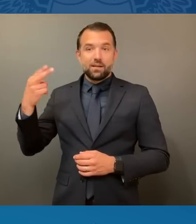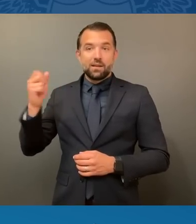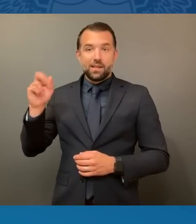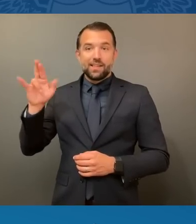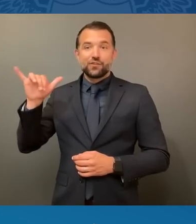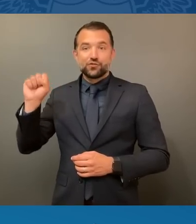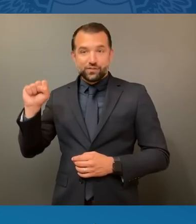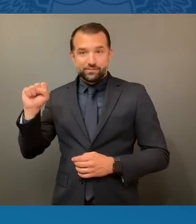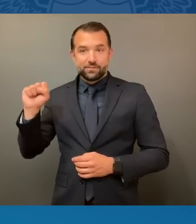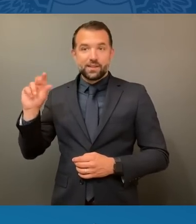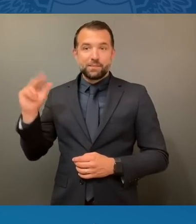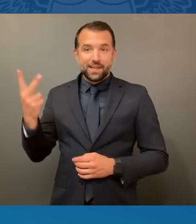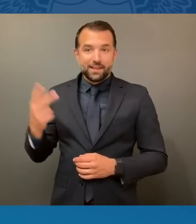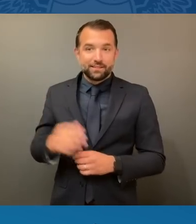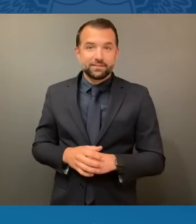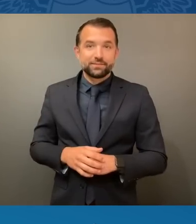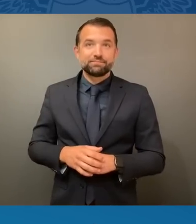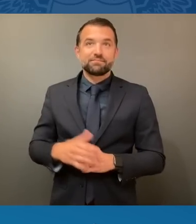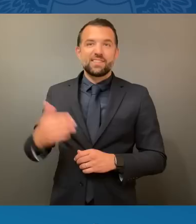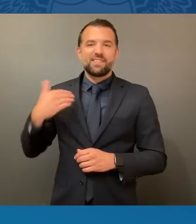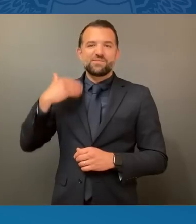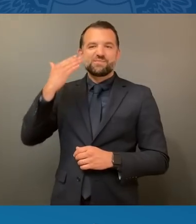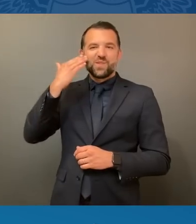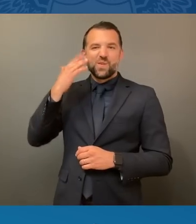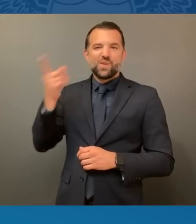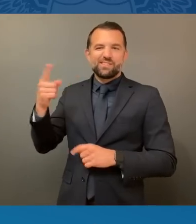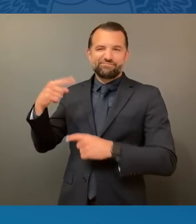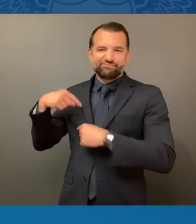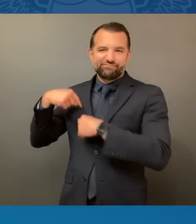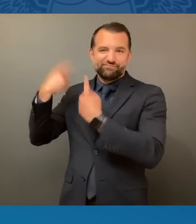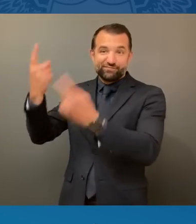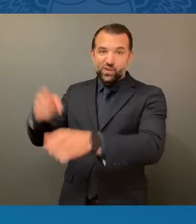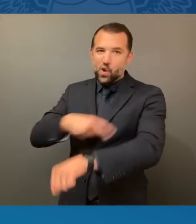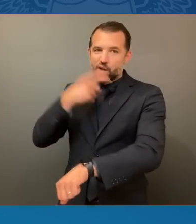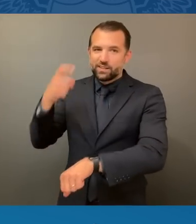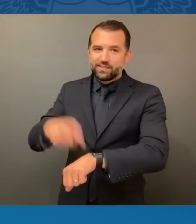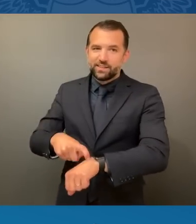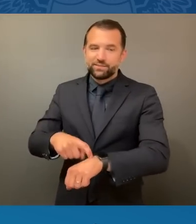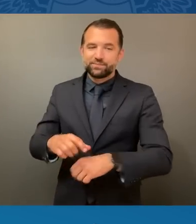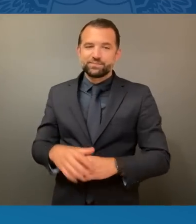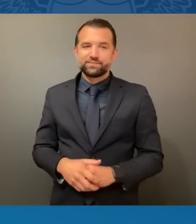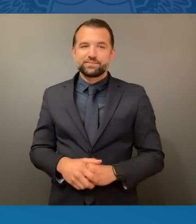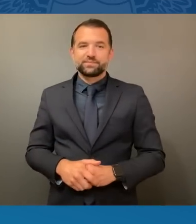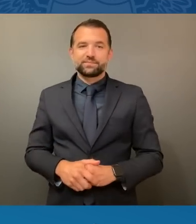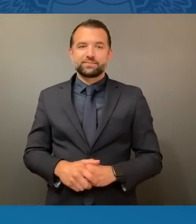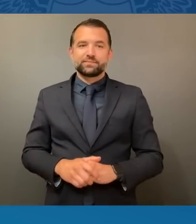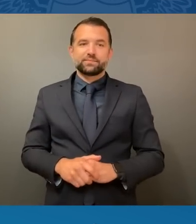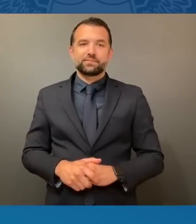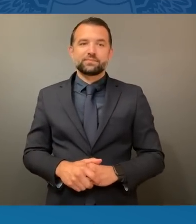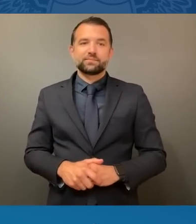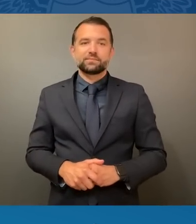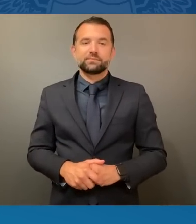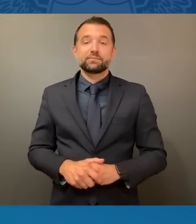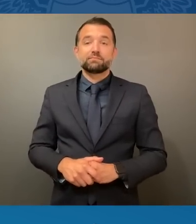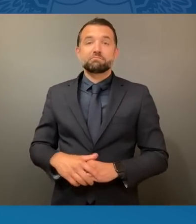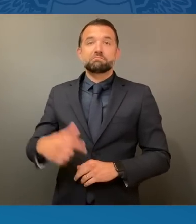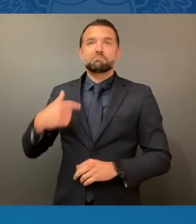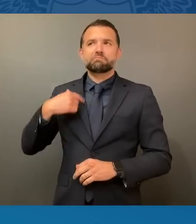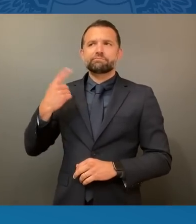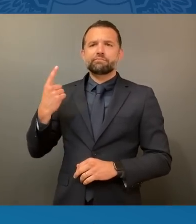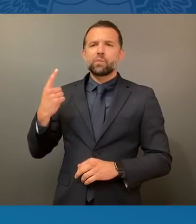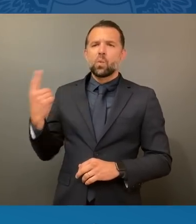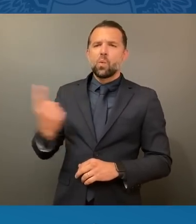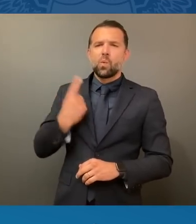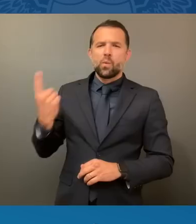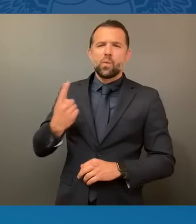Now, I've known the Vice President for a very long time, and I have always been impressed